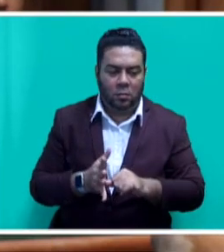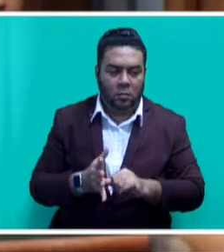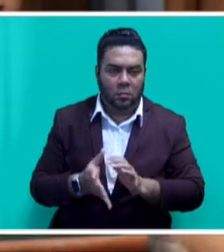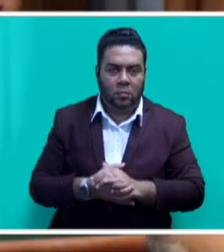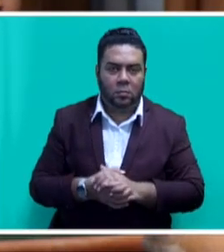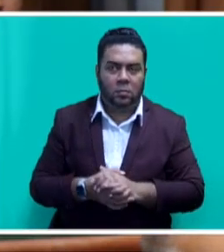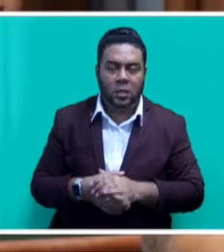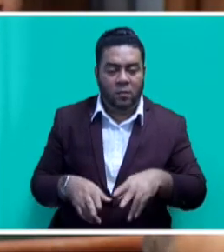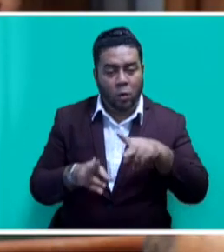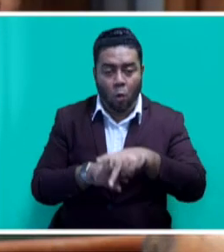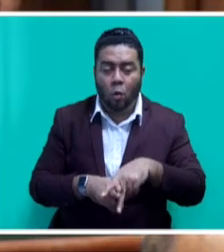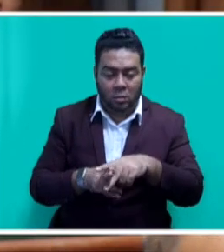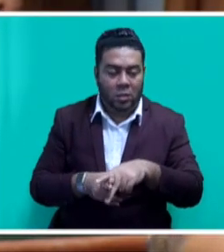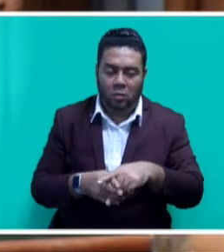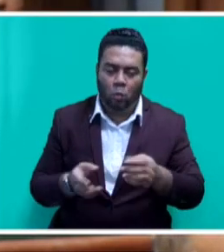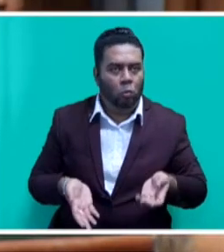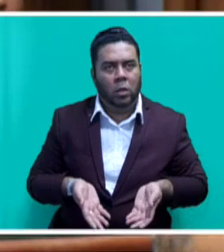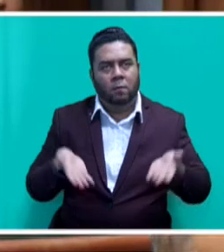Even horses give up